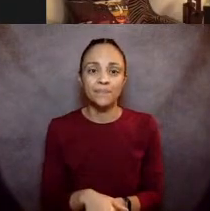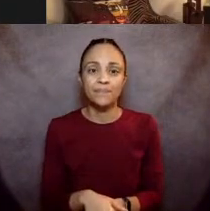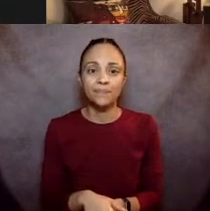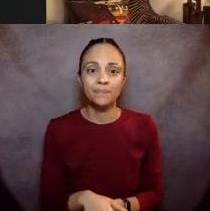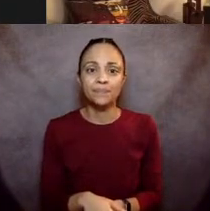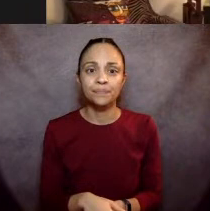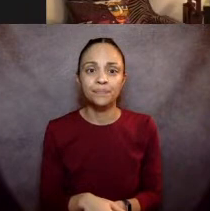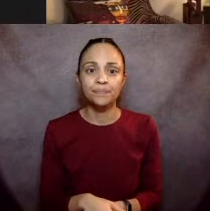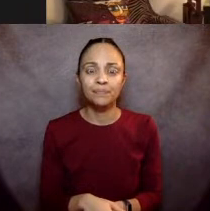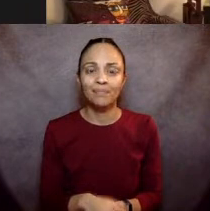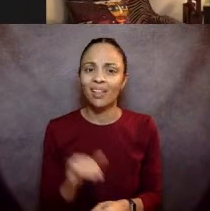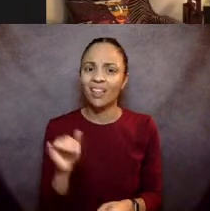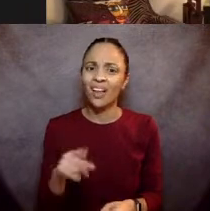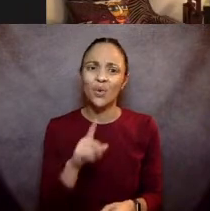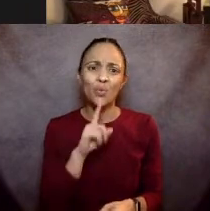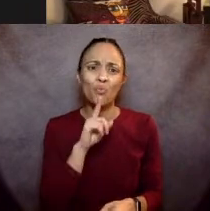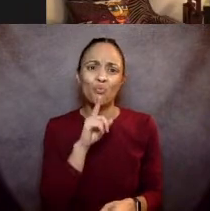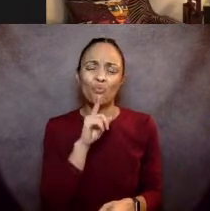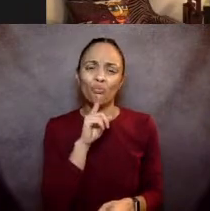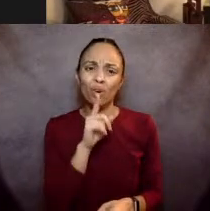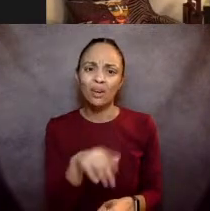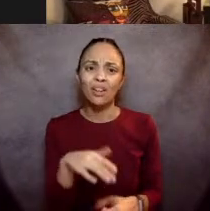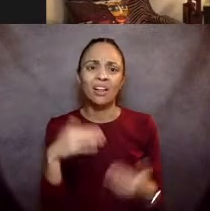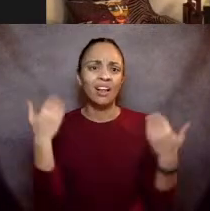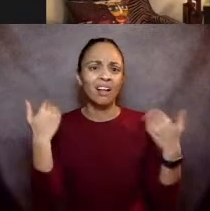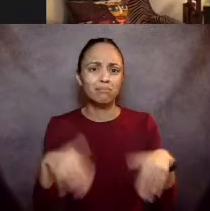a profound thing to happen.